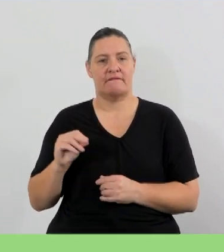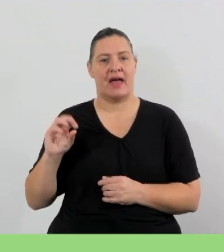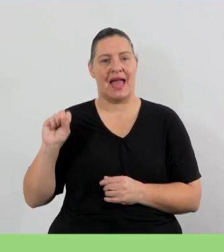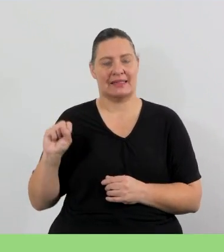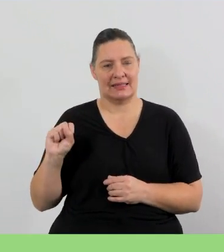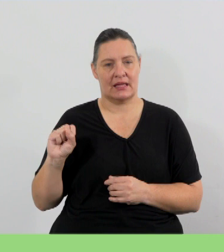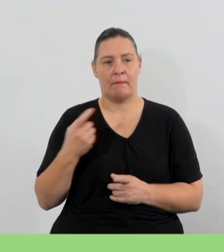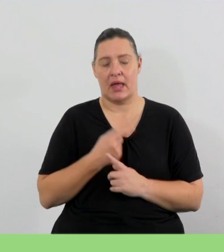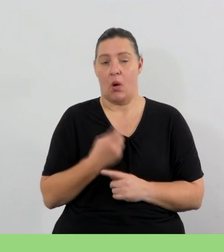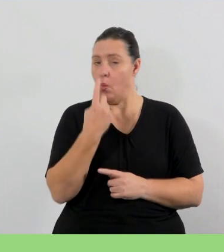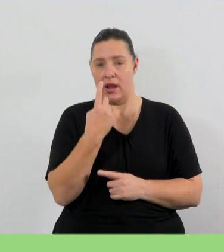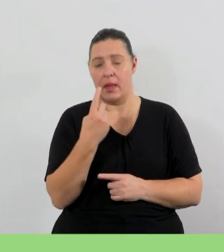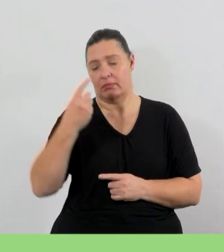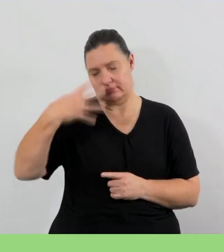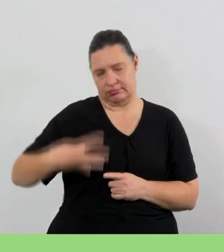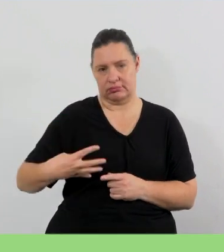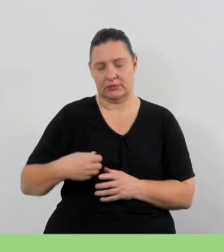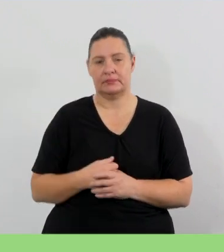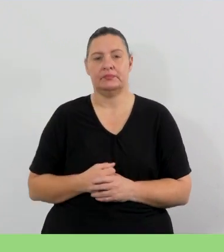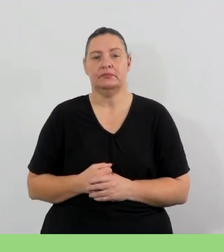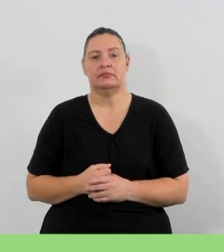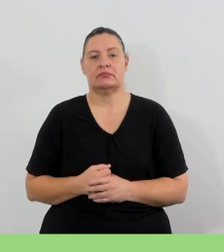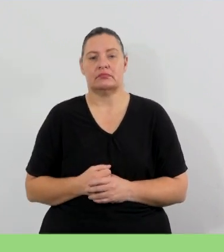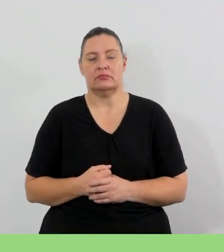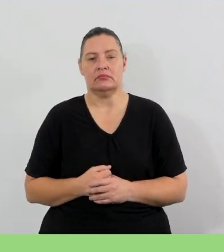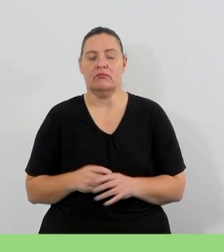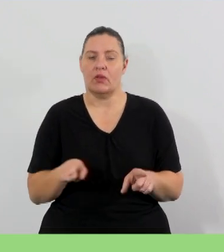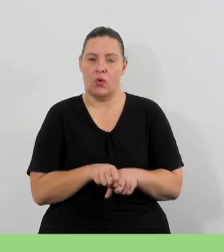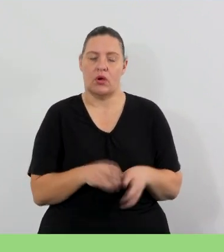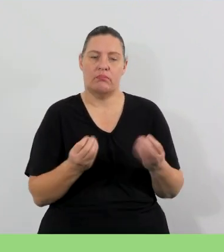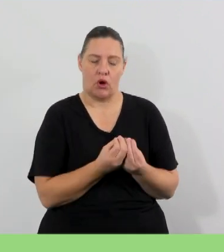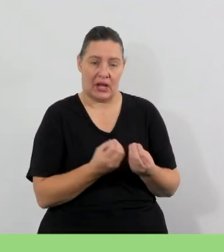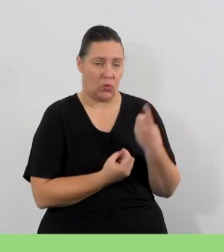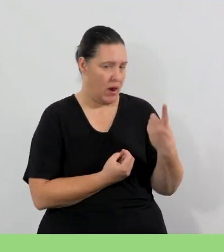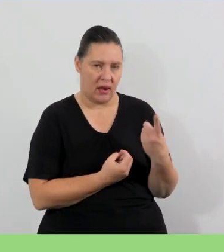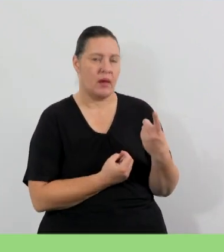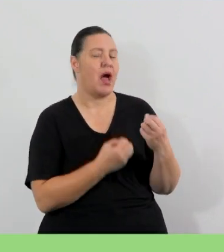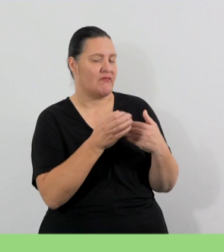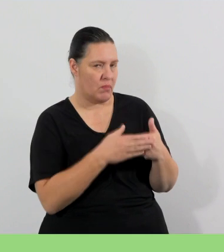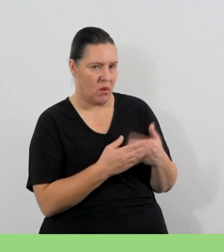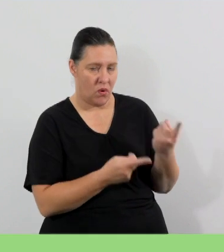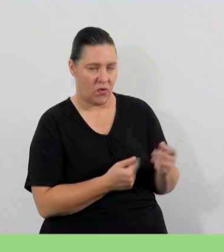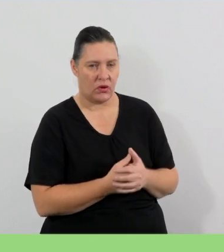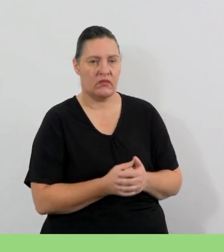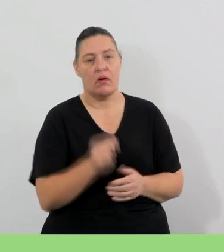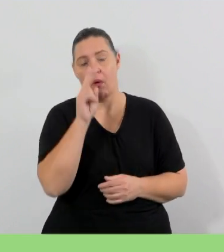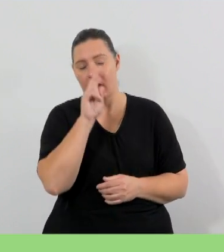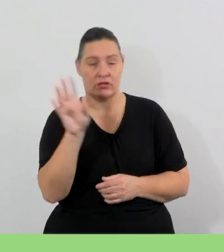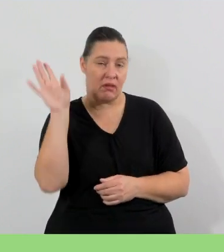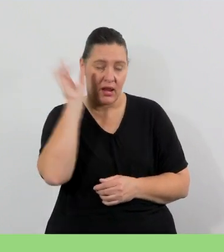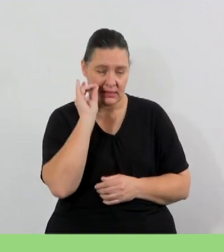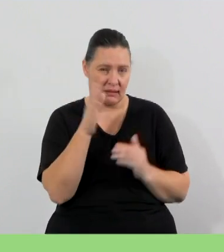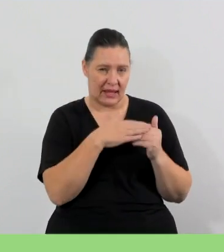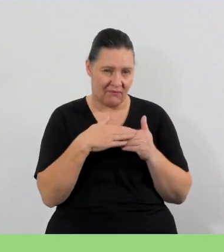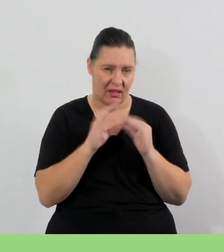an S here, which tells us it's more than one requirement, and also the product is more than one product. So if you were watching